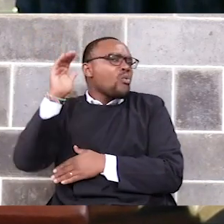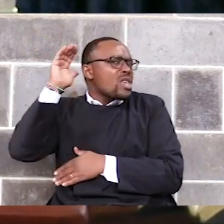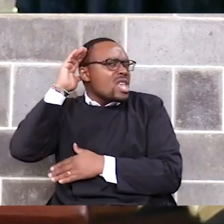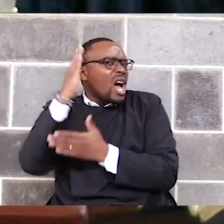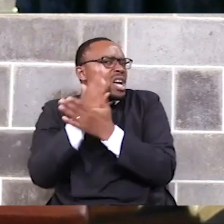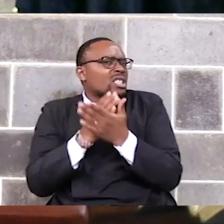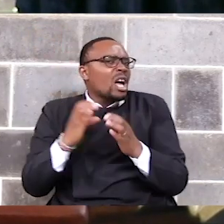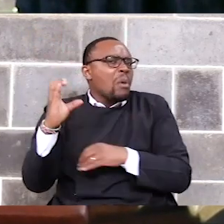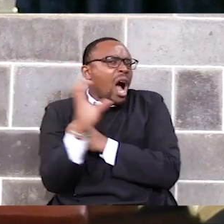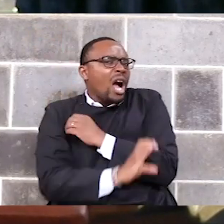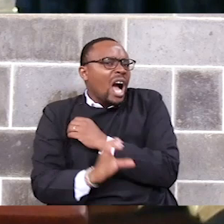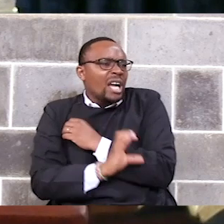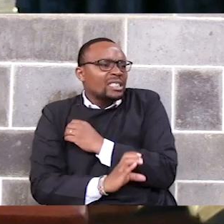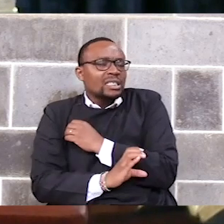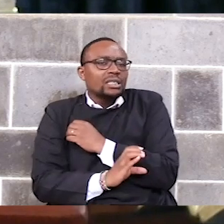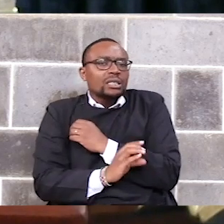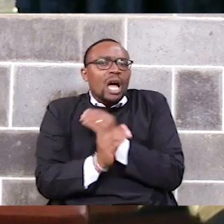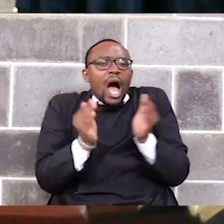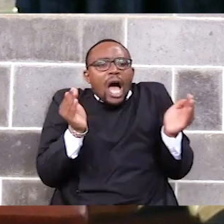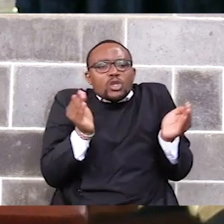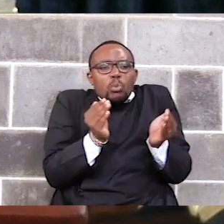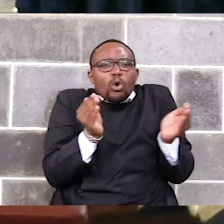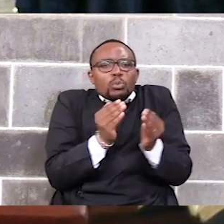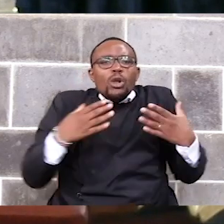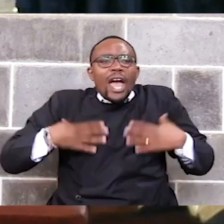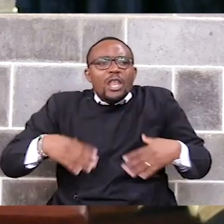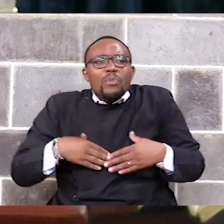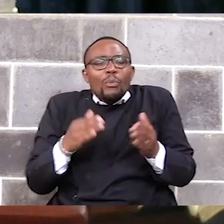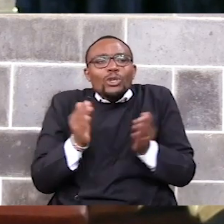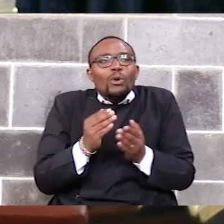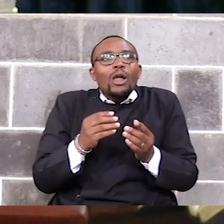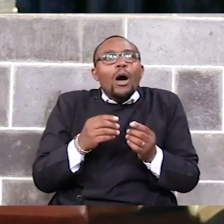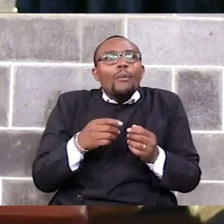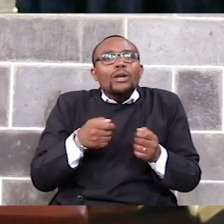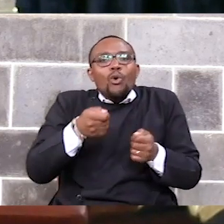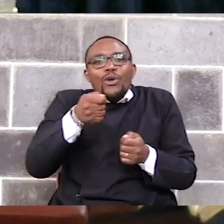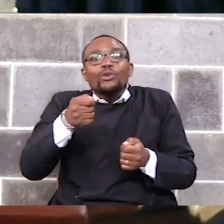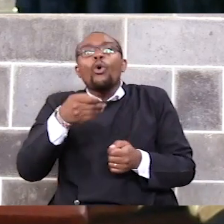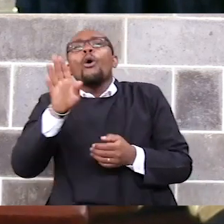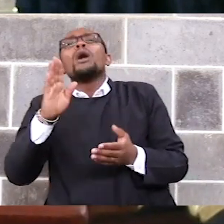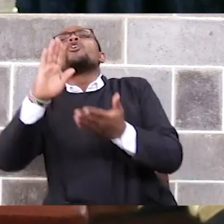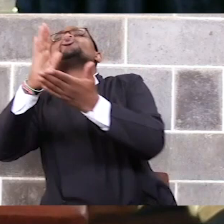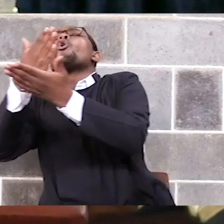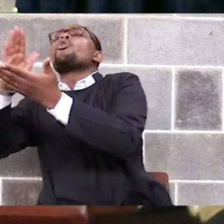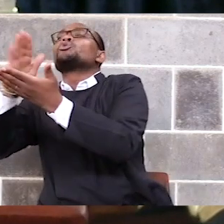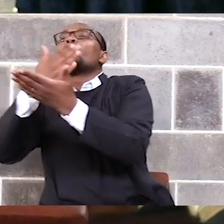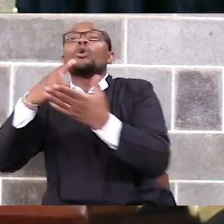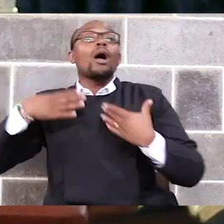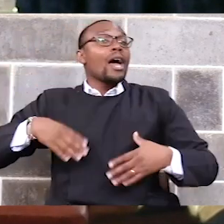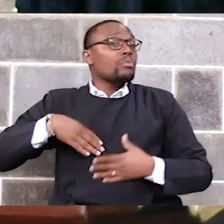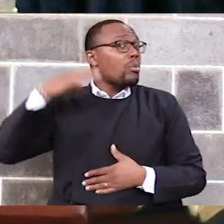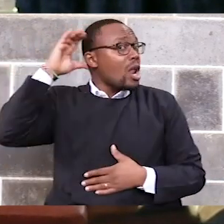who cannot meet in numbers, they're opening their windows and singing songs to each other just to comfort one another.